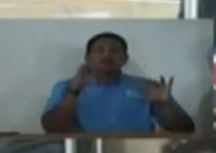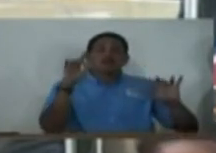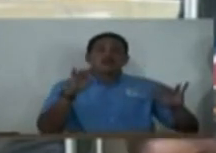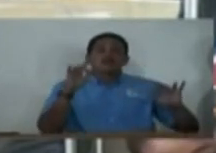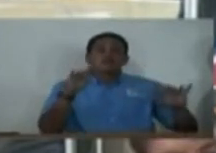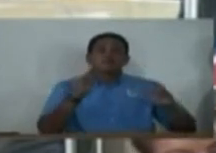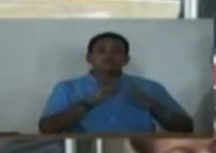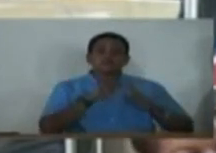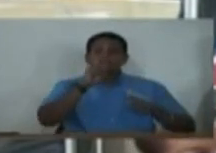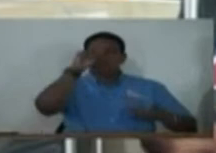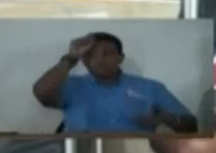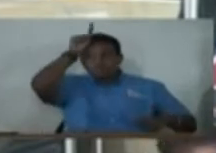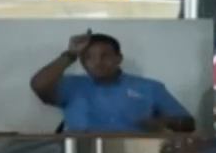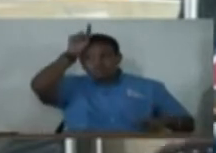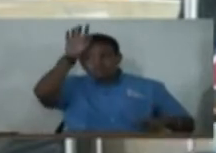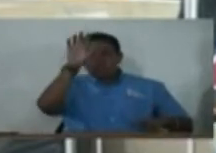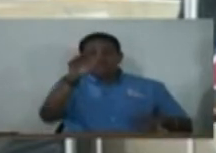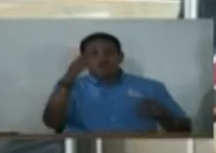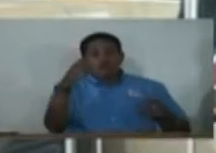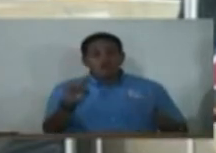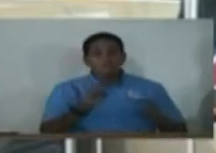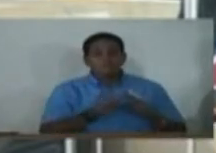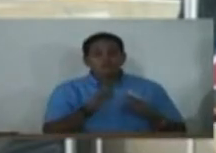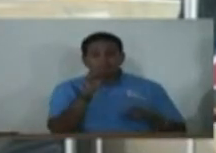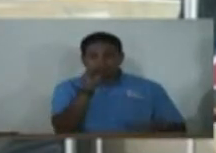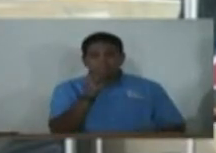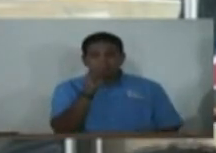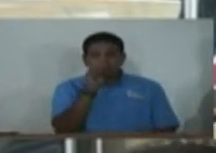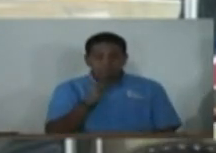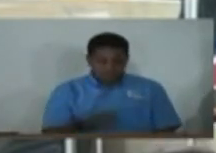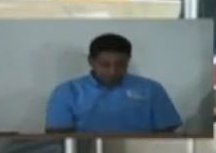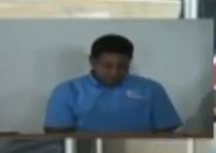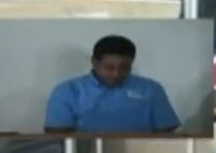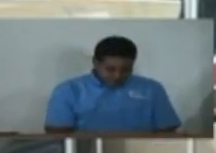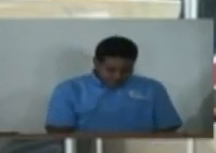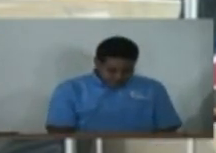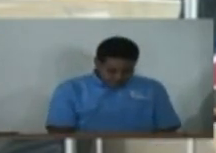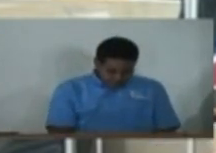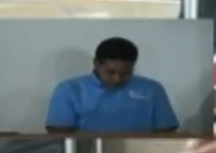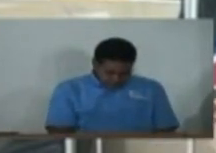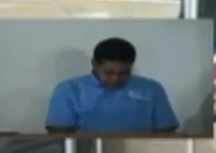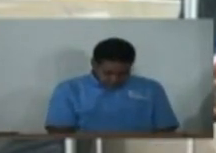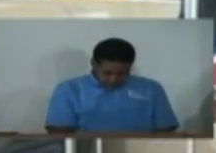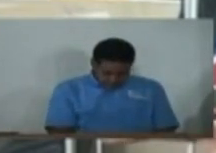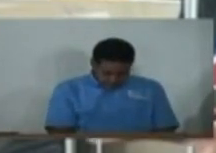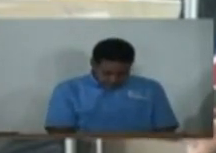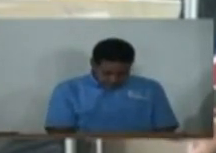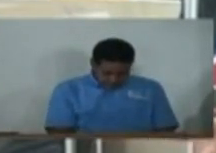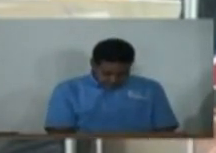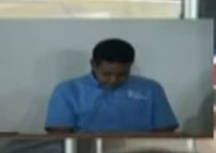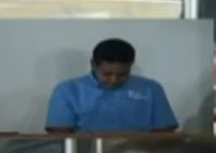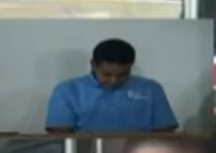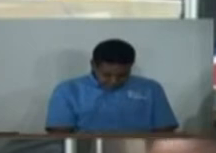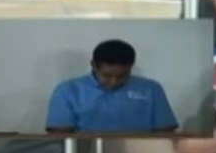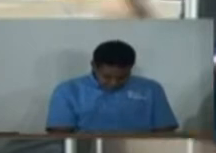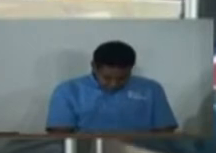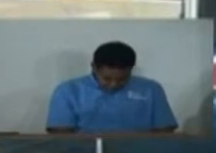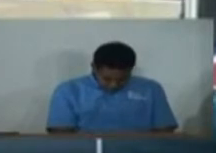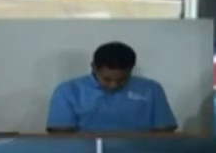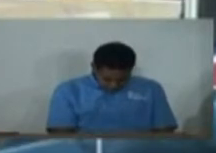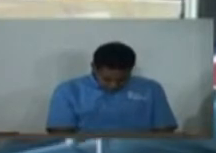the understanding, and the patience to bring the